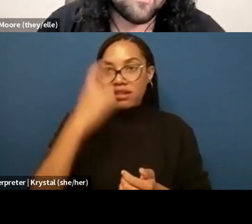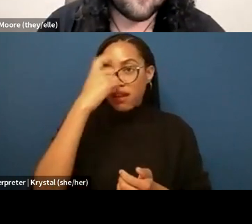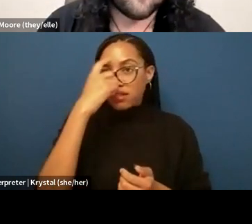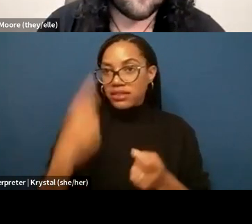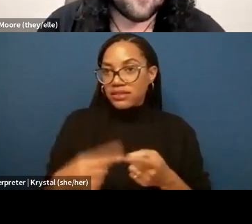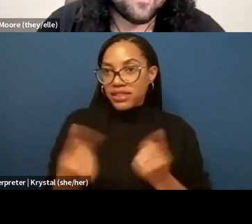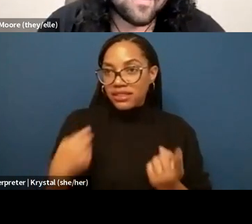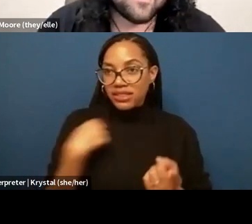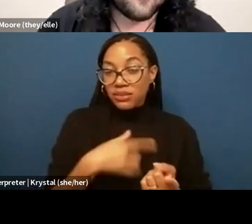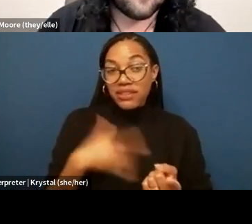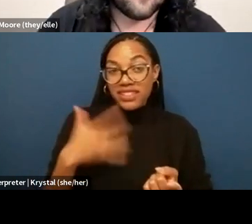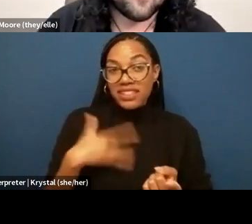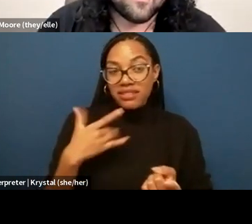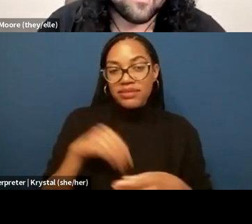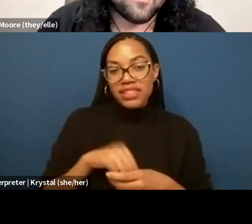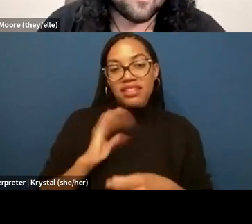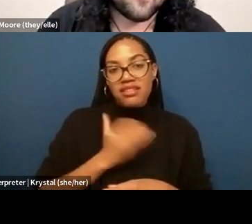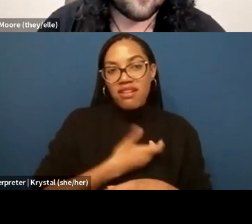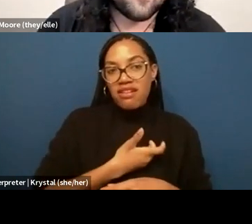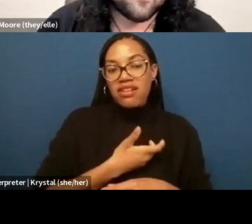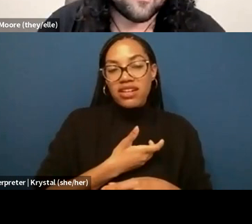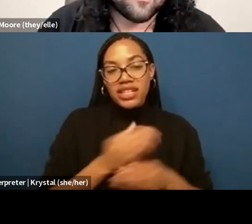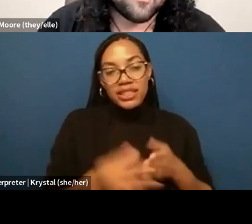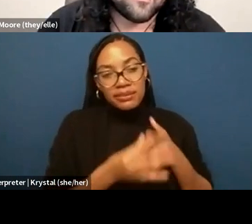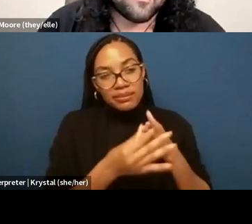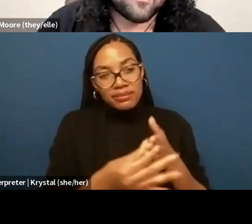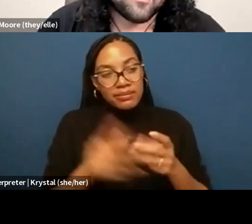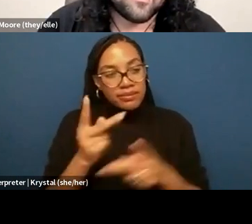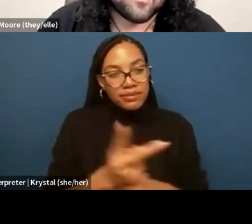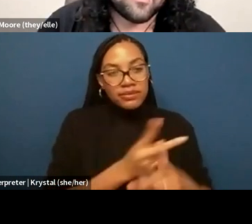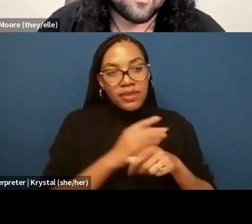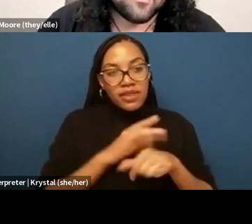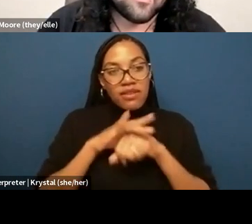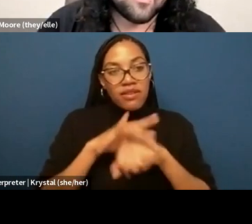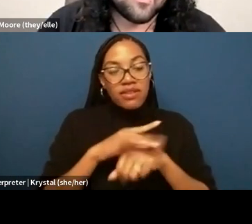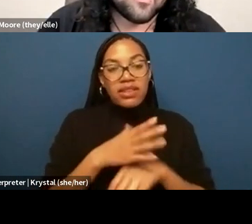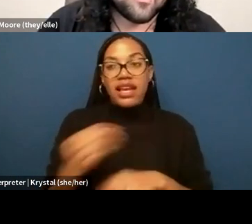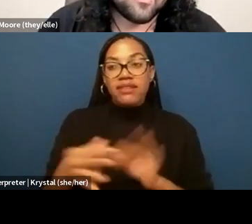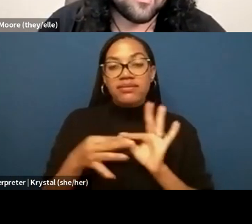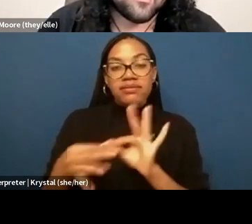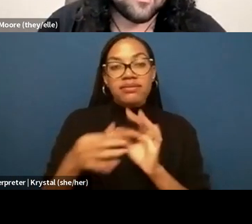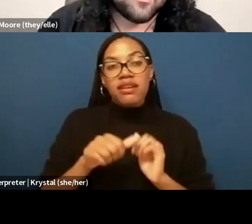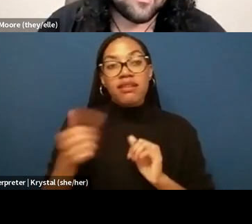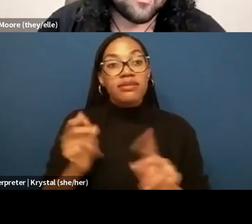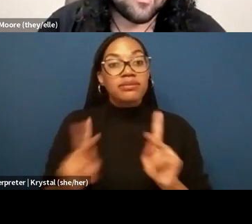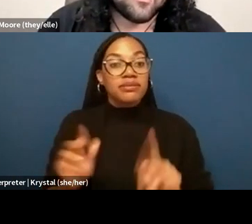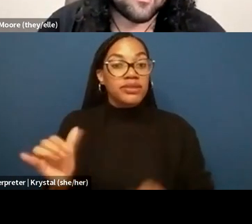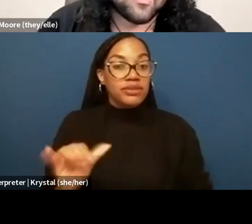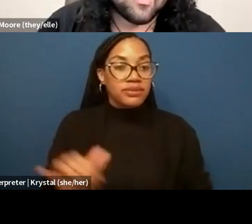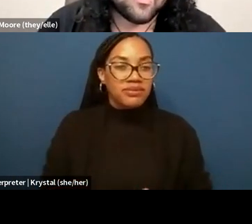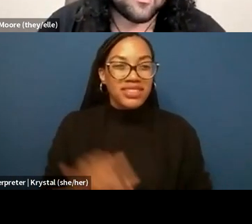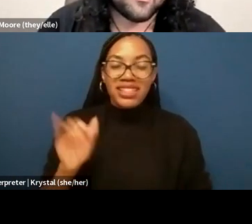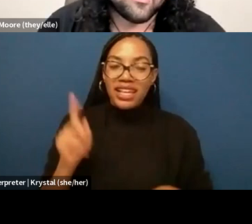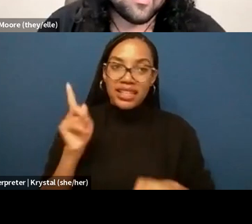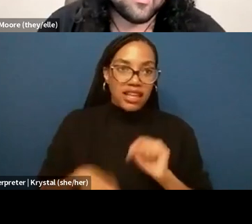feel in our stewardship with the earth and our relationship with other people. That cannot be